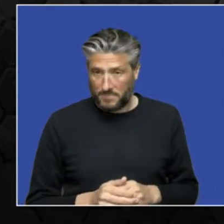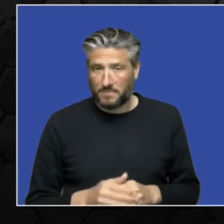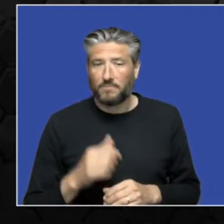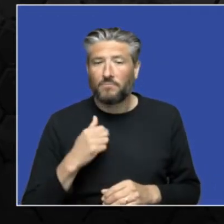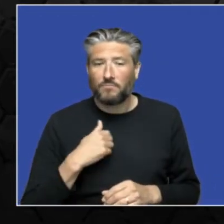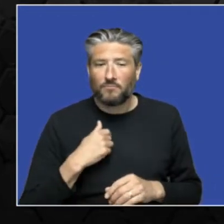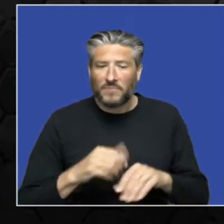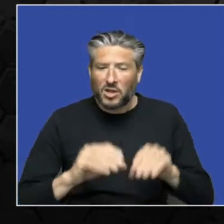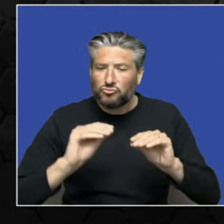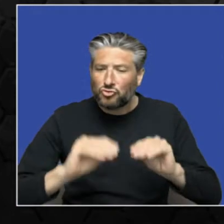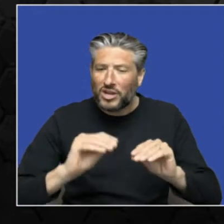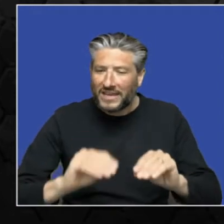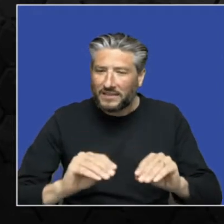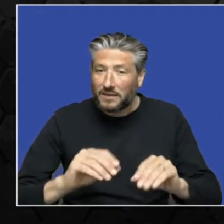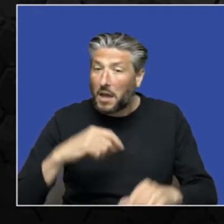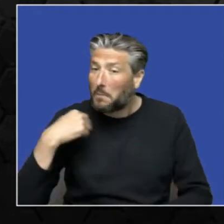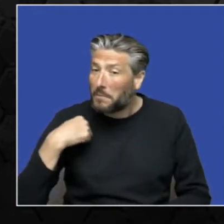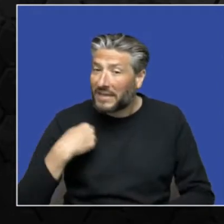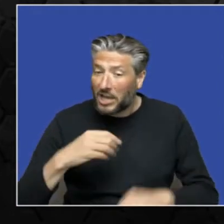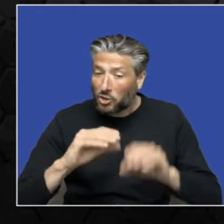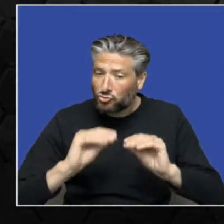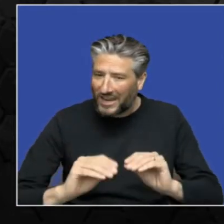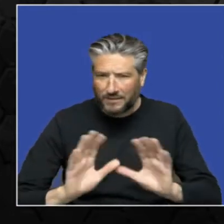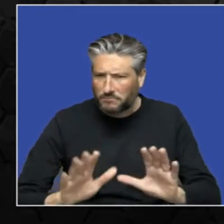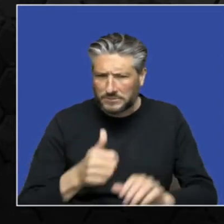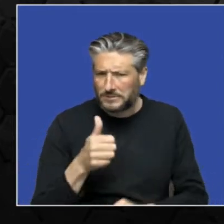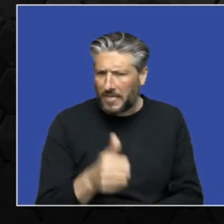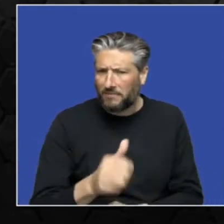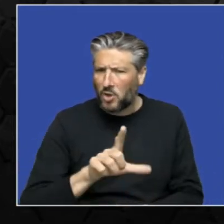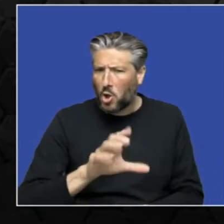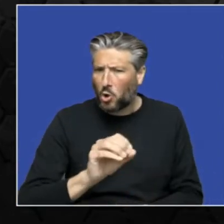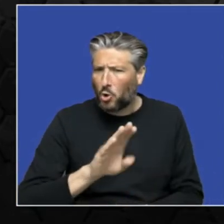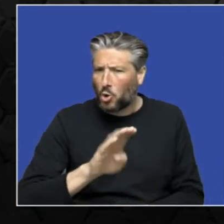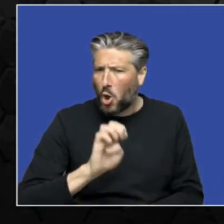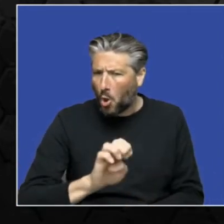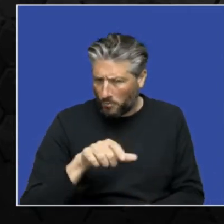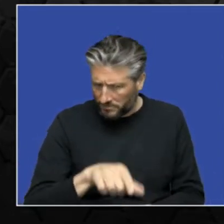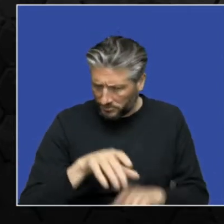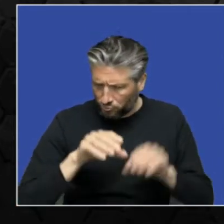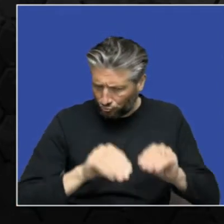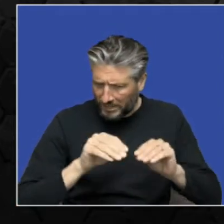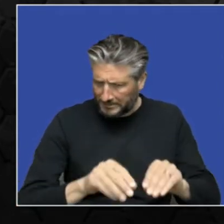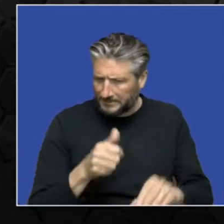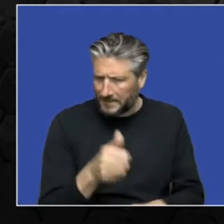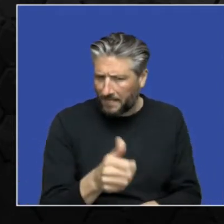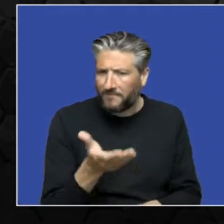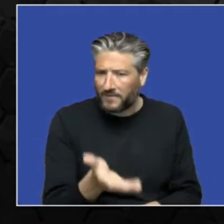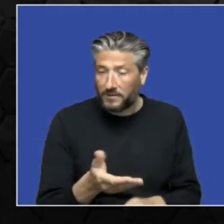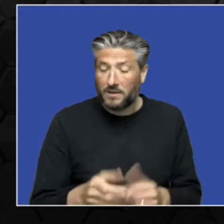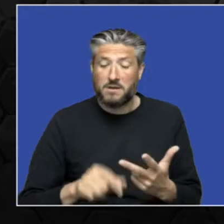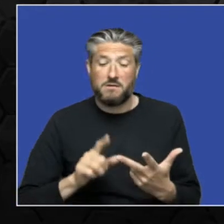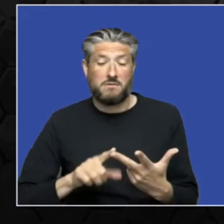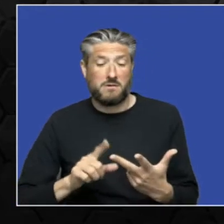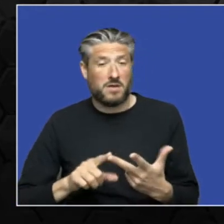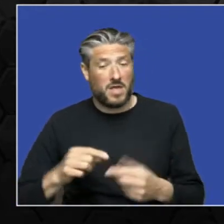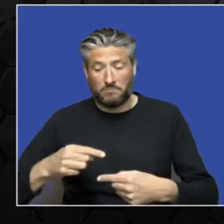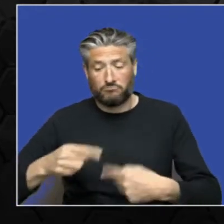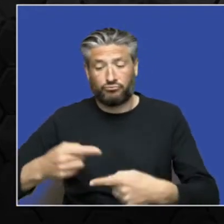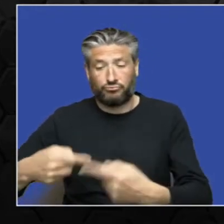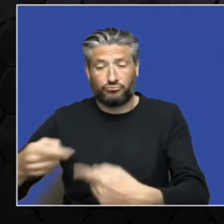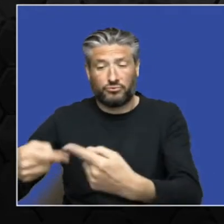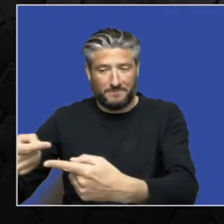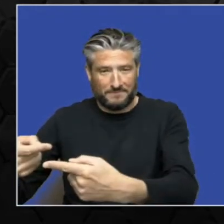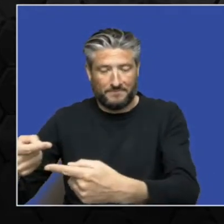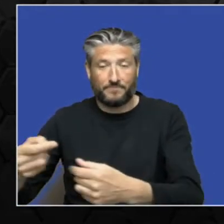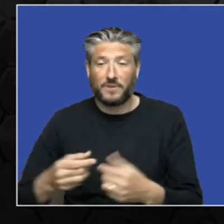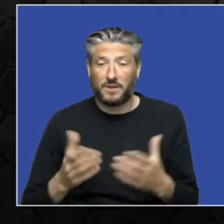here for us. And the third and last step is that we can use our model. So let's start with the first step of